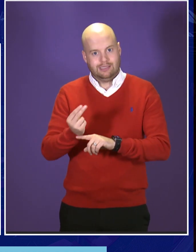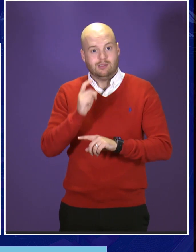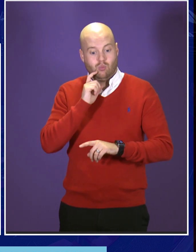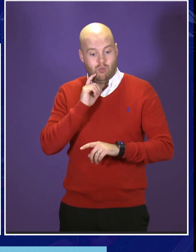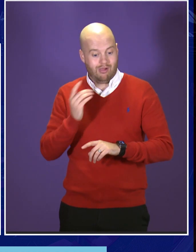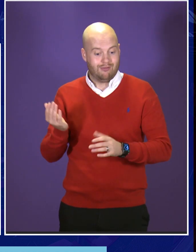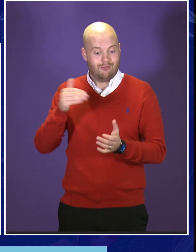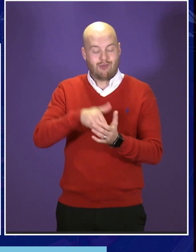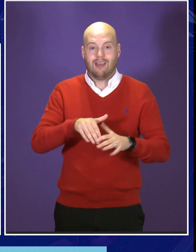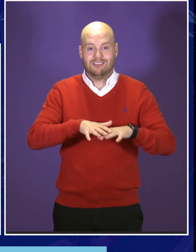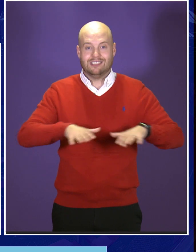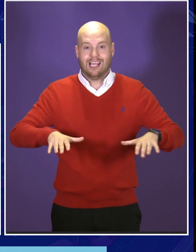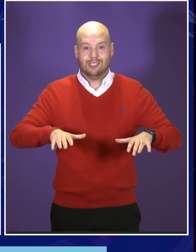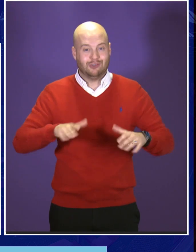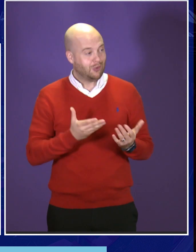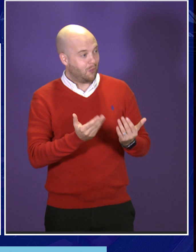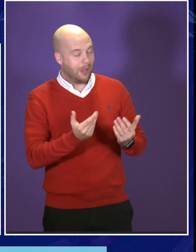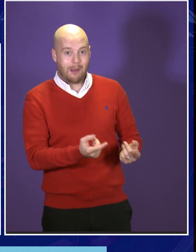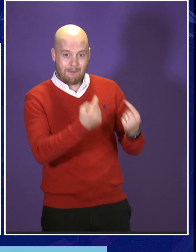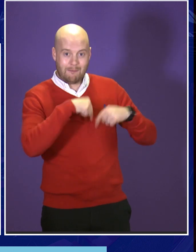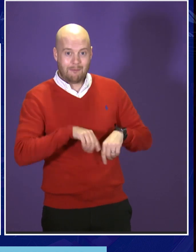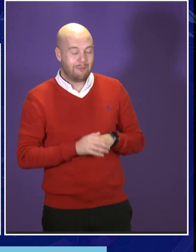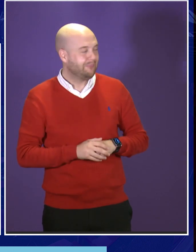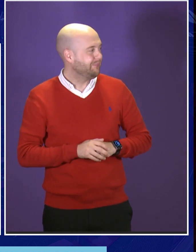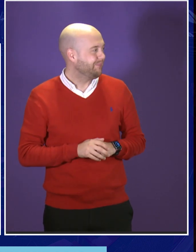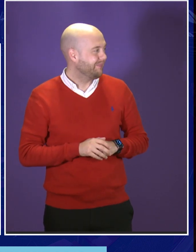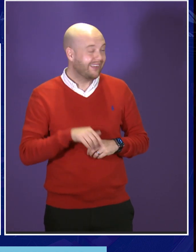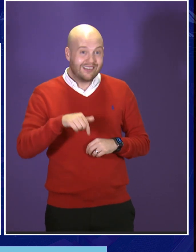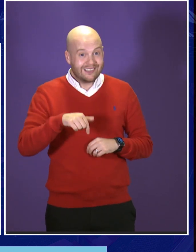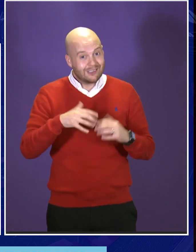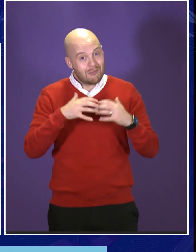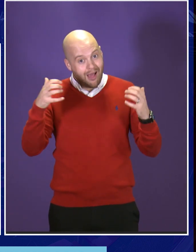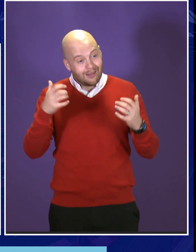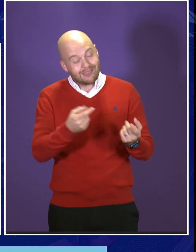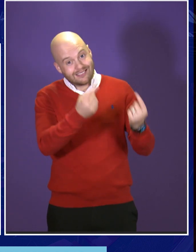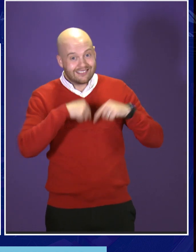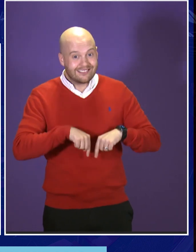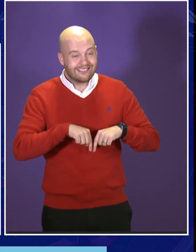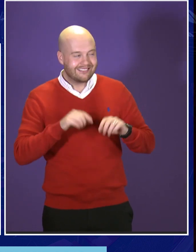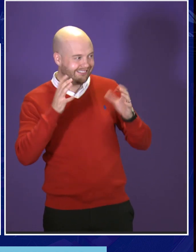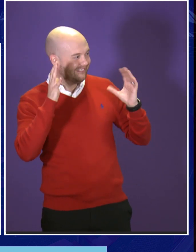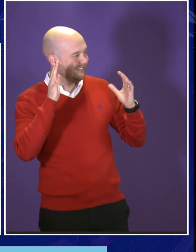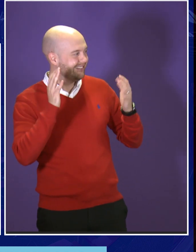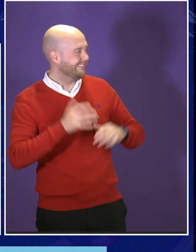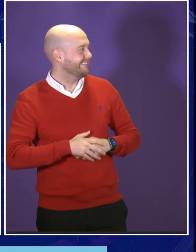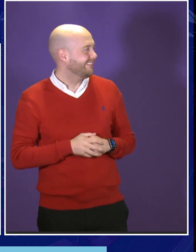stage, welcome, come on. It's the Parliament. Make haste.